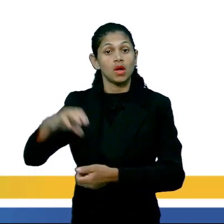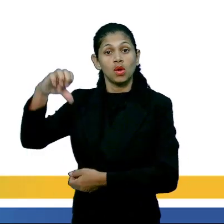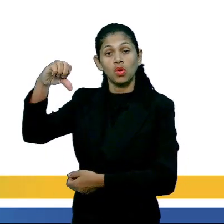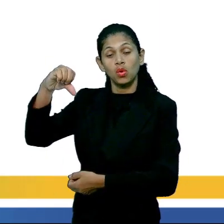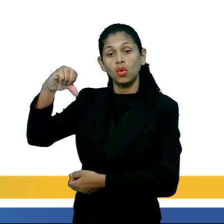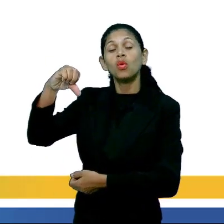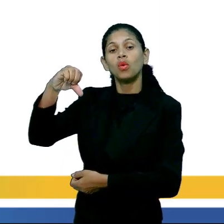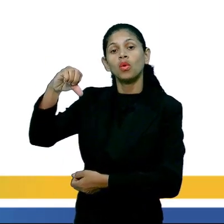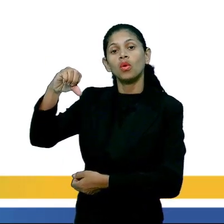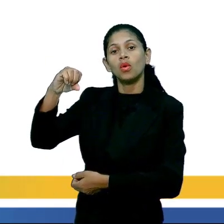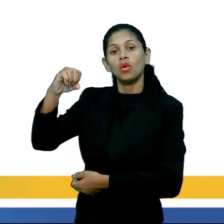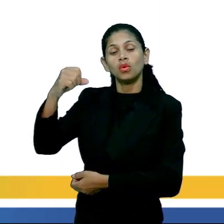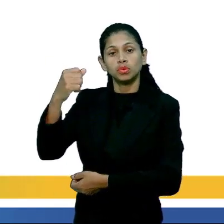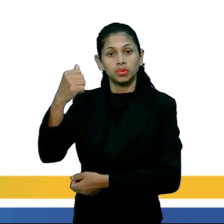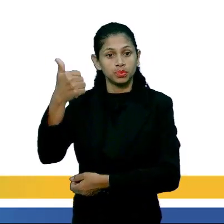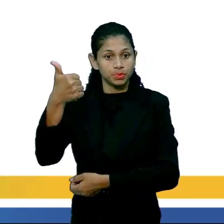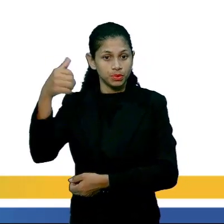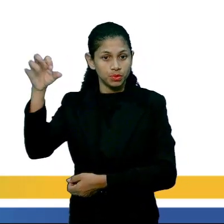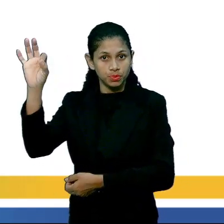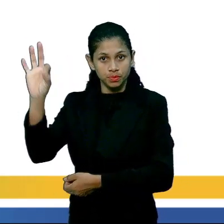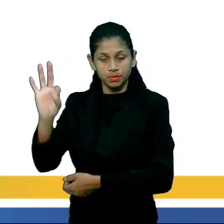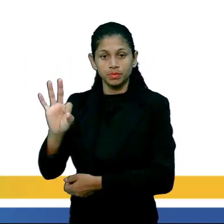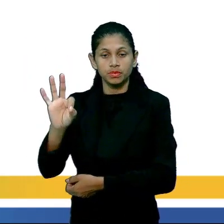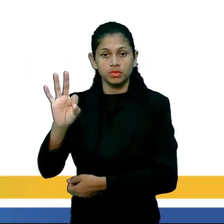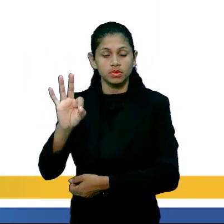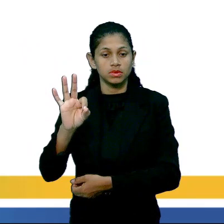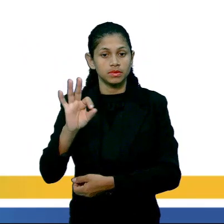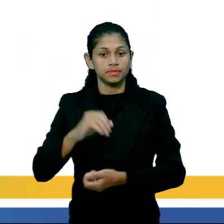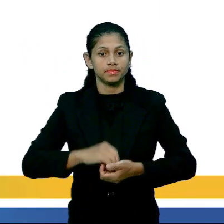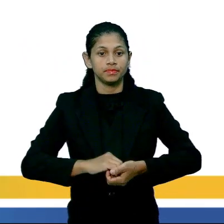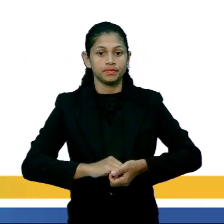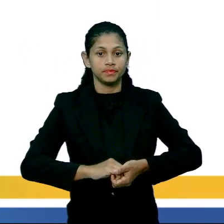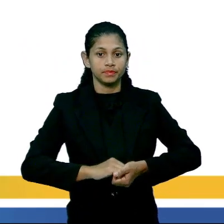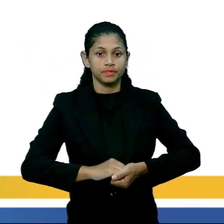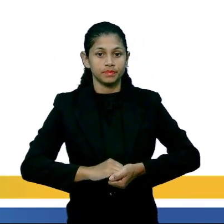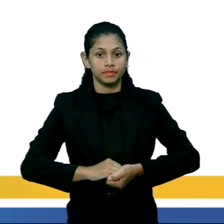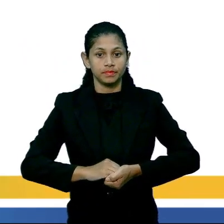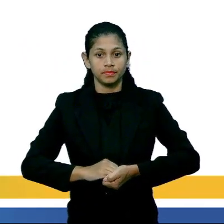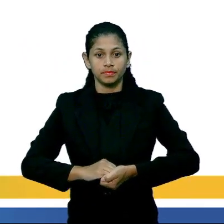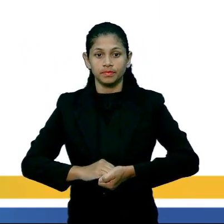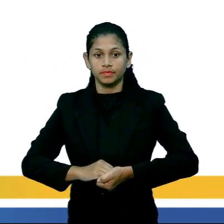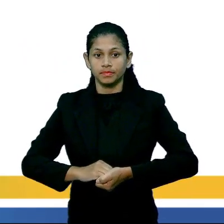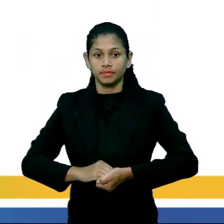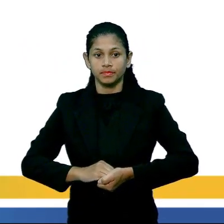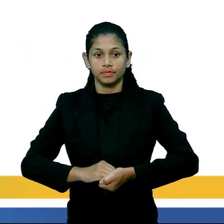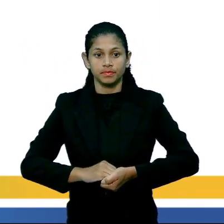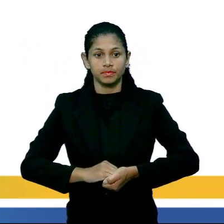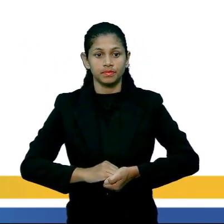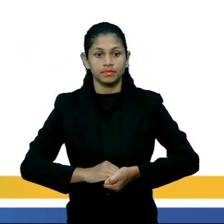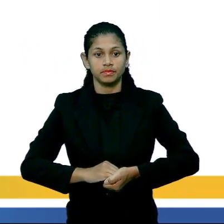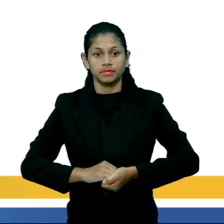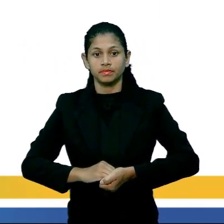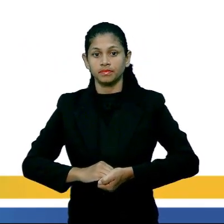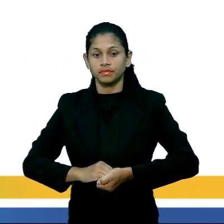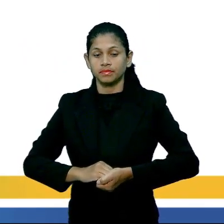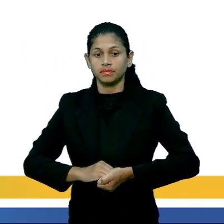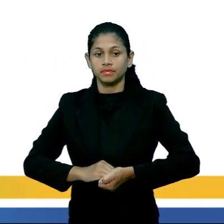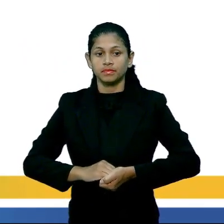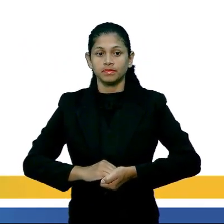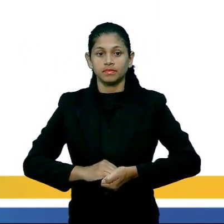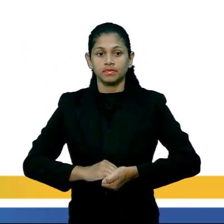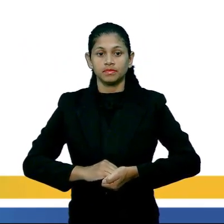91%, está ali abaixo. Of business executives agree that English is